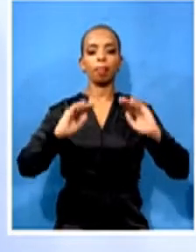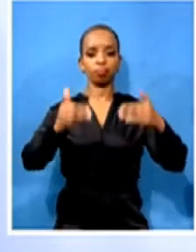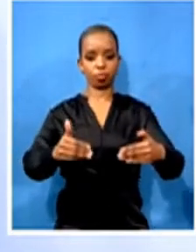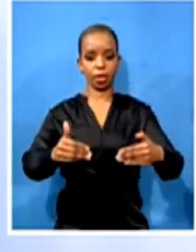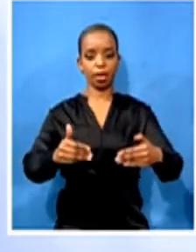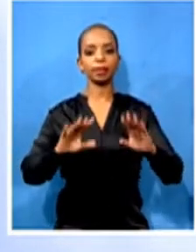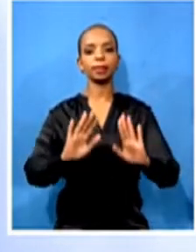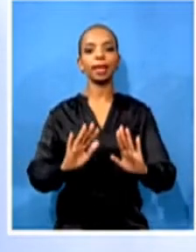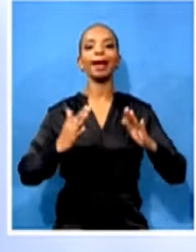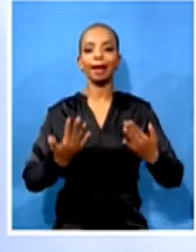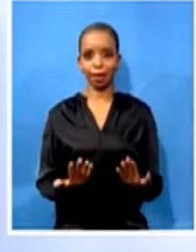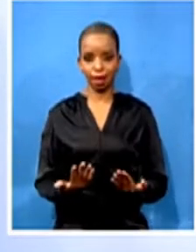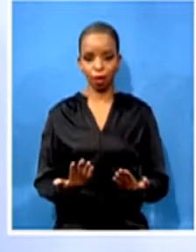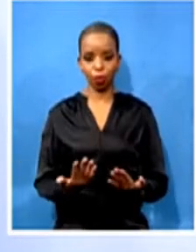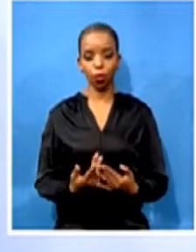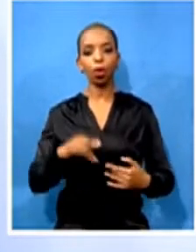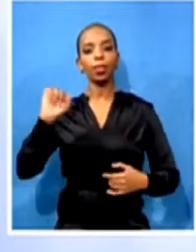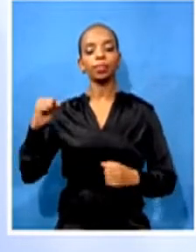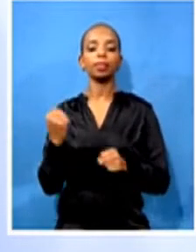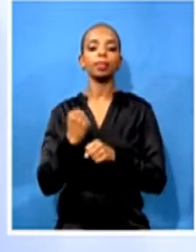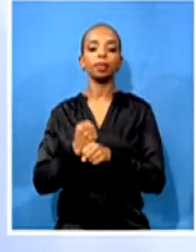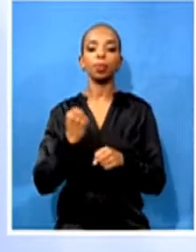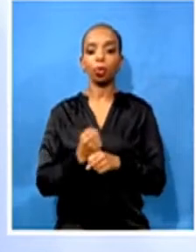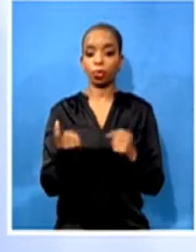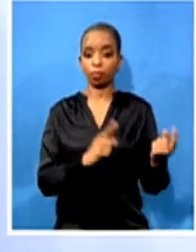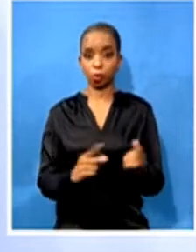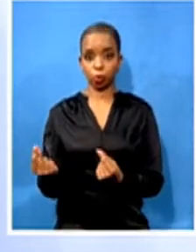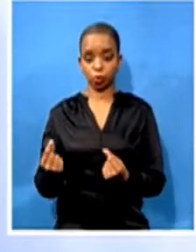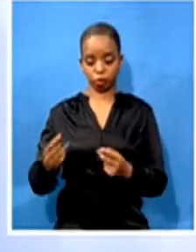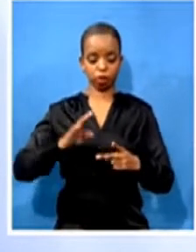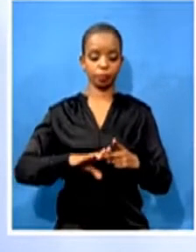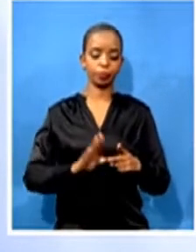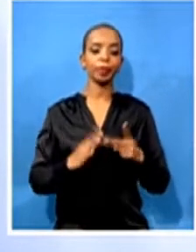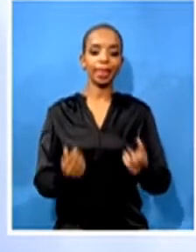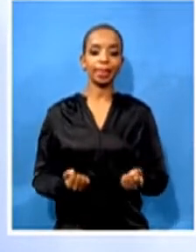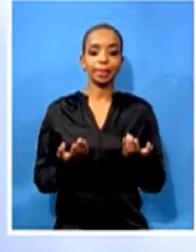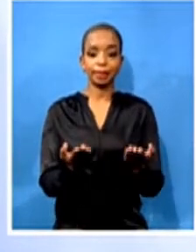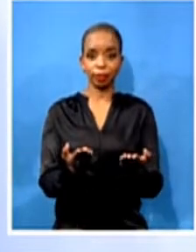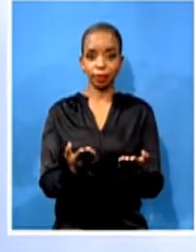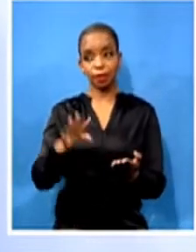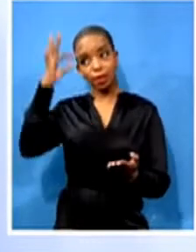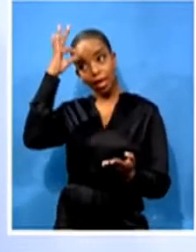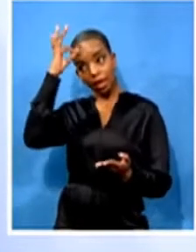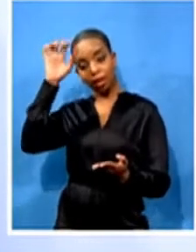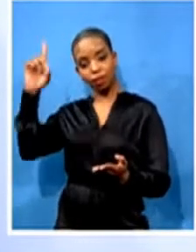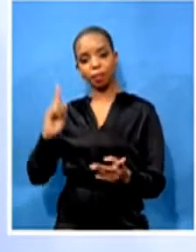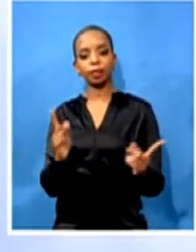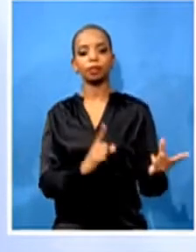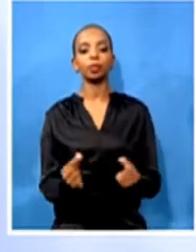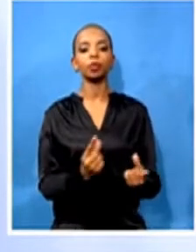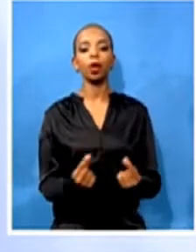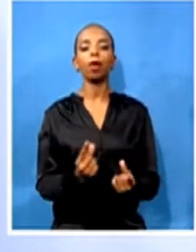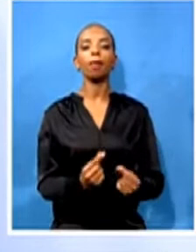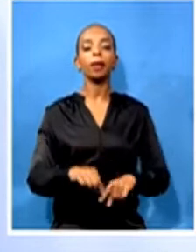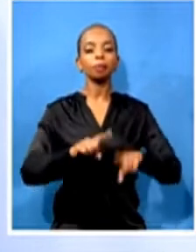operations, as well as the services rendered by government, several structures have been established in